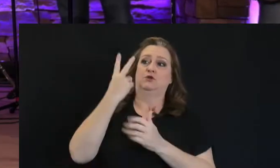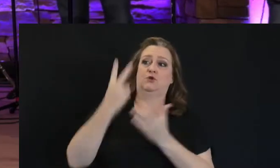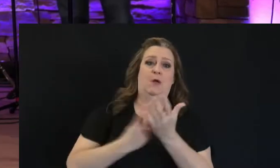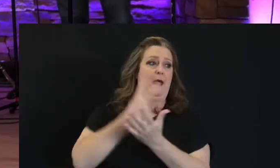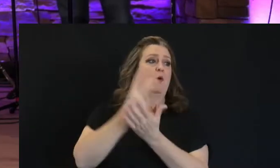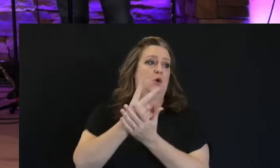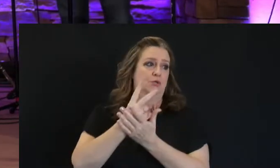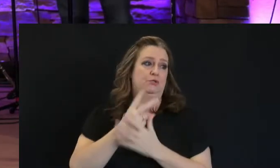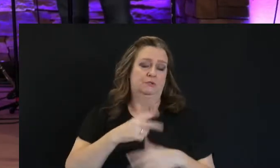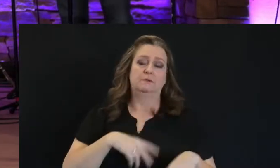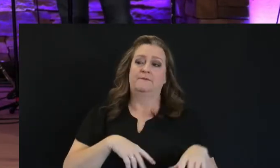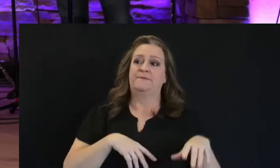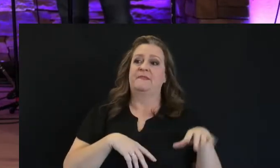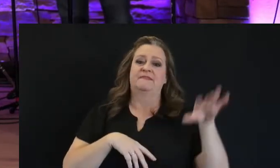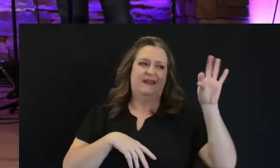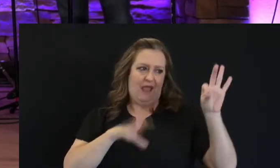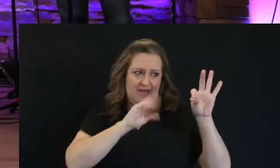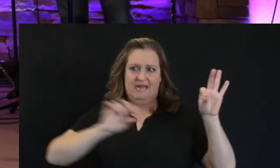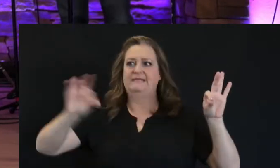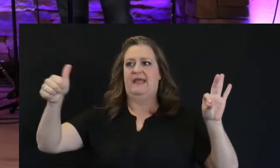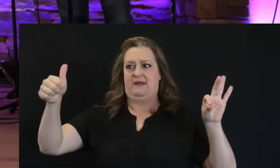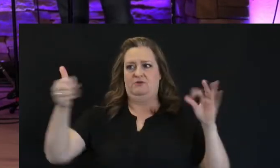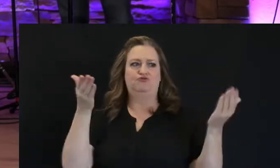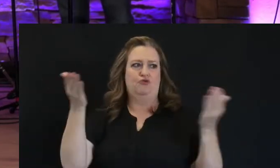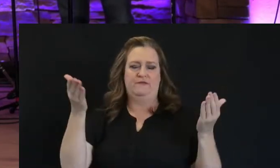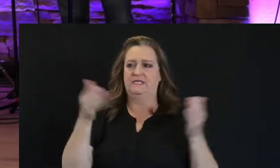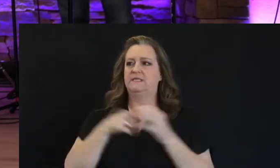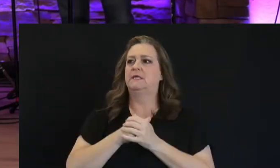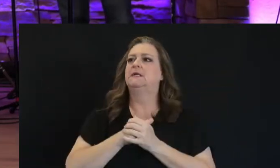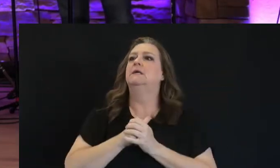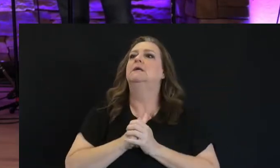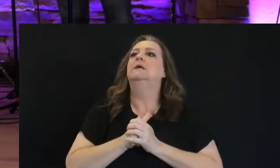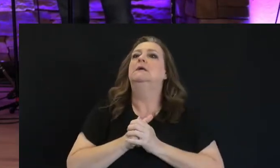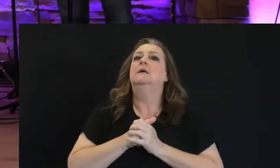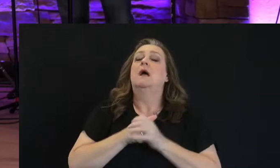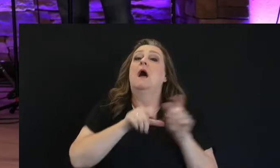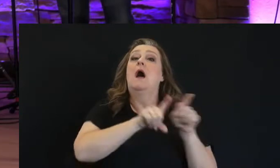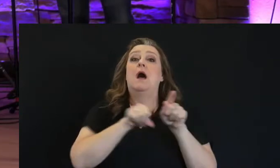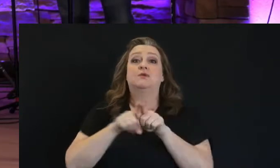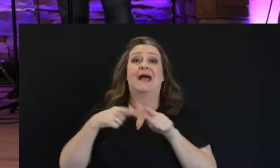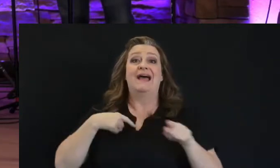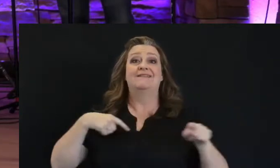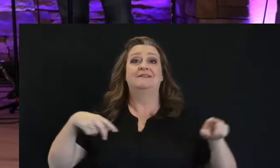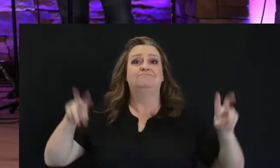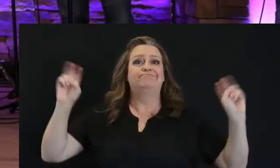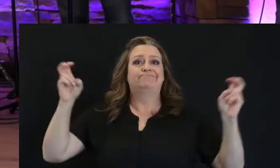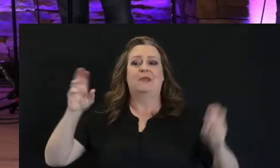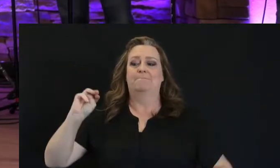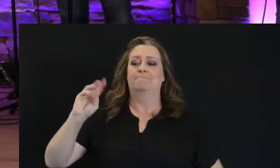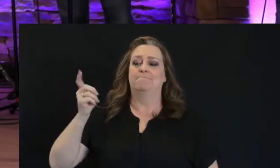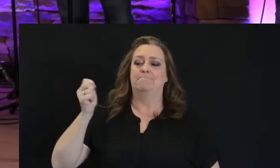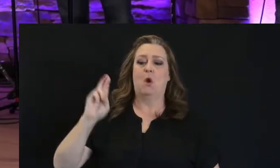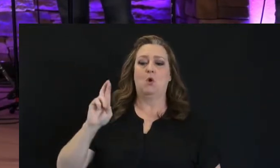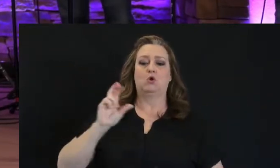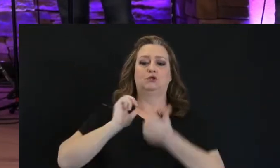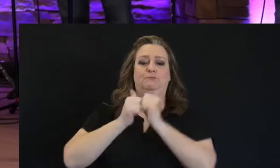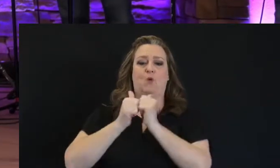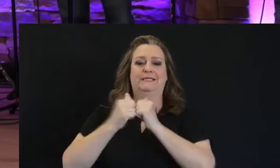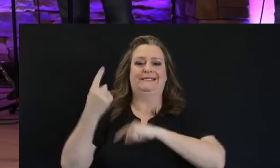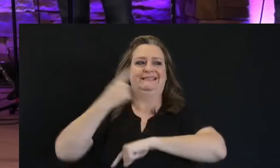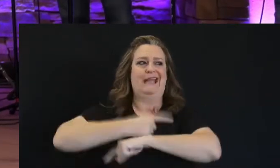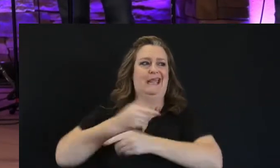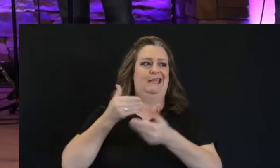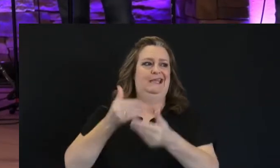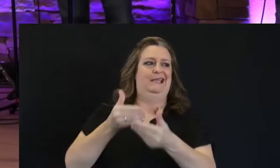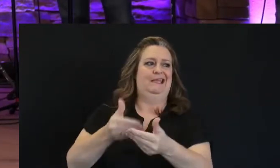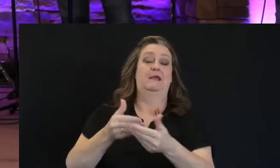care of all that. Also, we have our motorsports day coming up, which is really exciting. There's